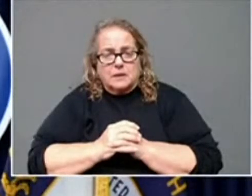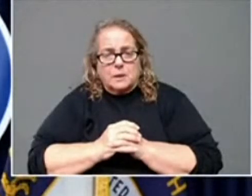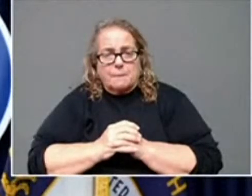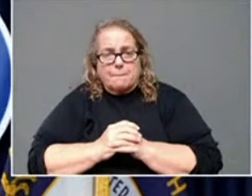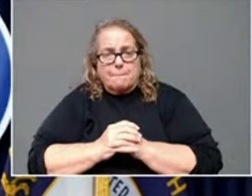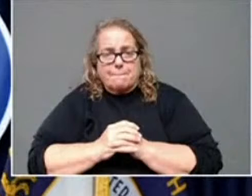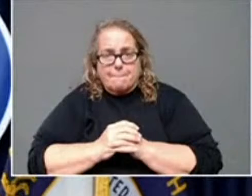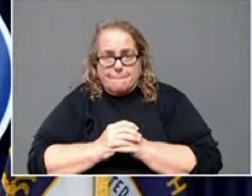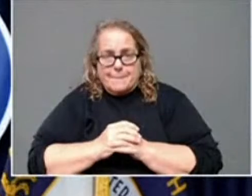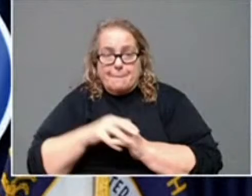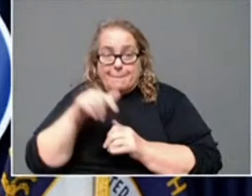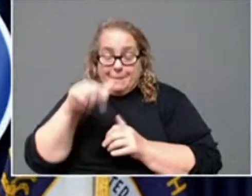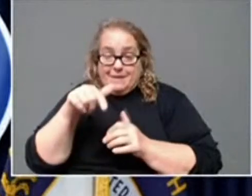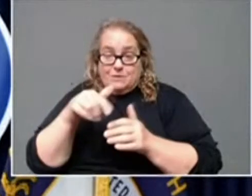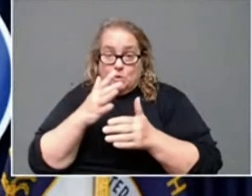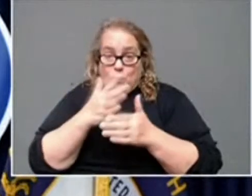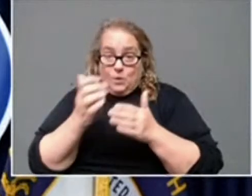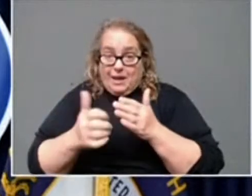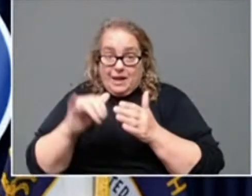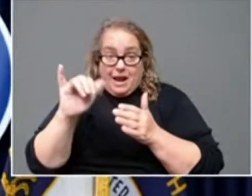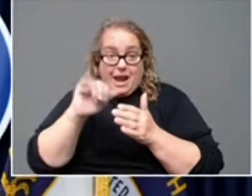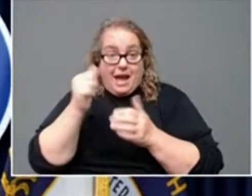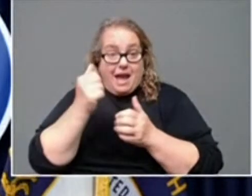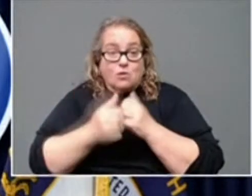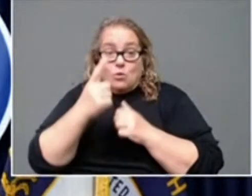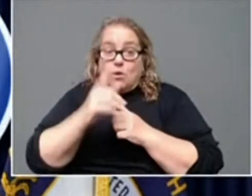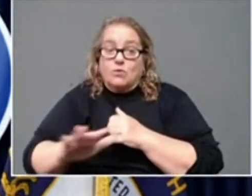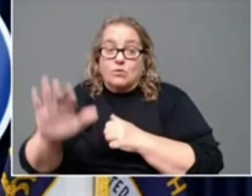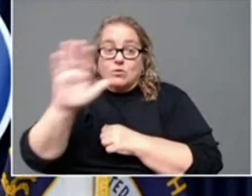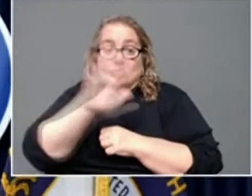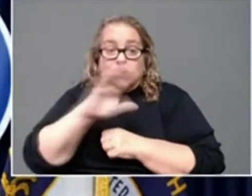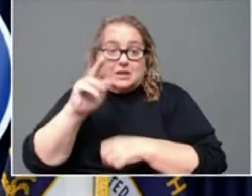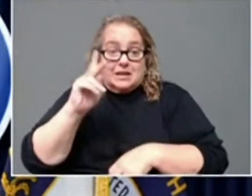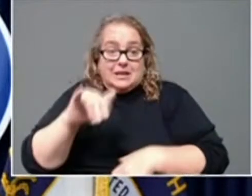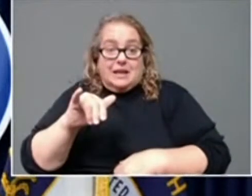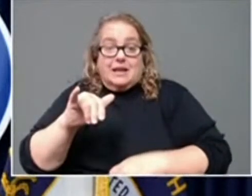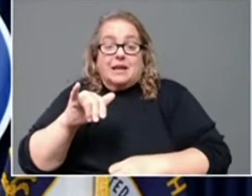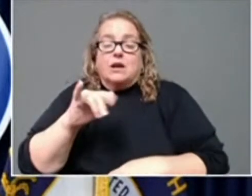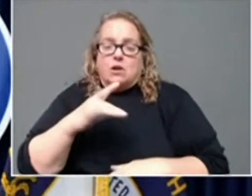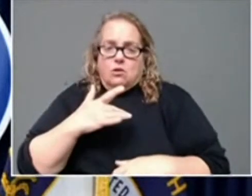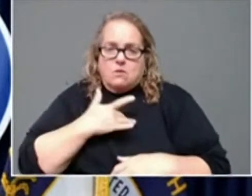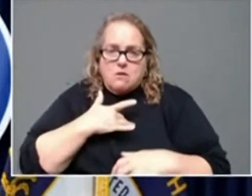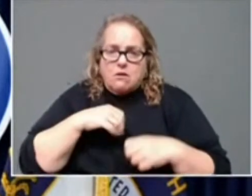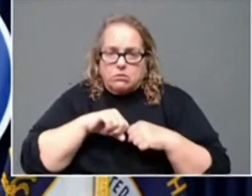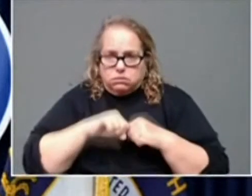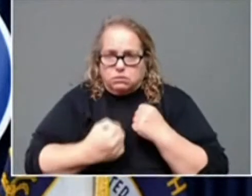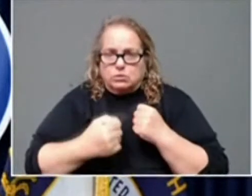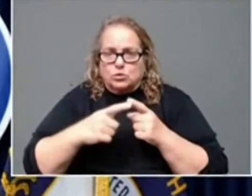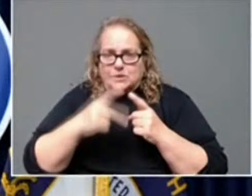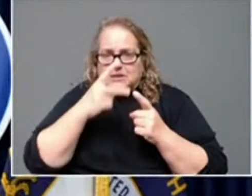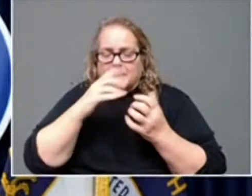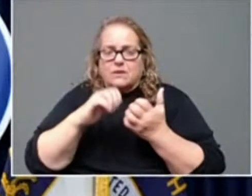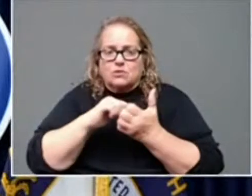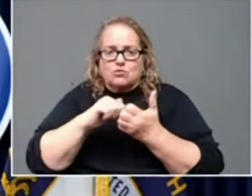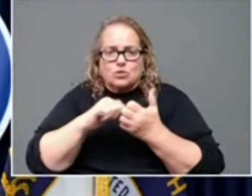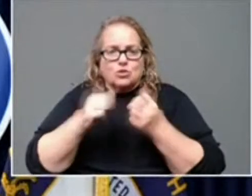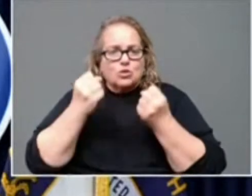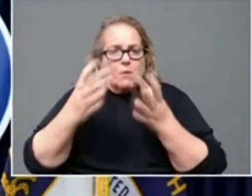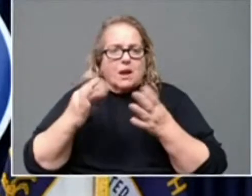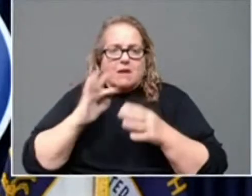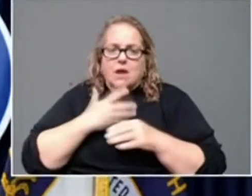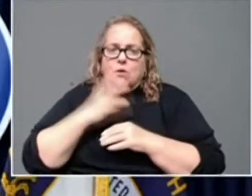This weekend, like everyone across our Commonwealth, I was devastated to see the destruction in so many of our Western